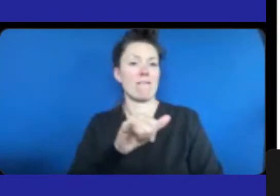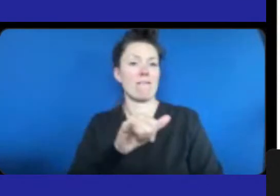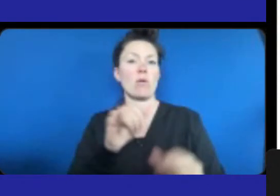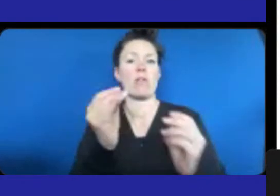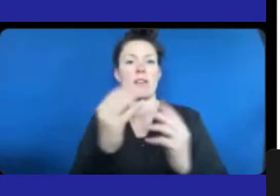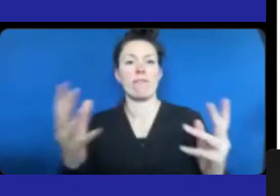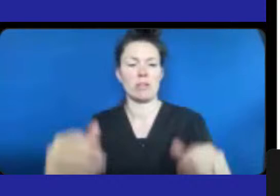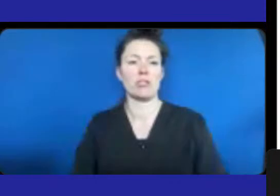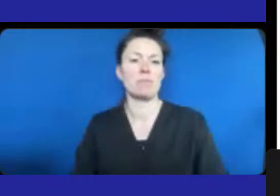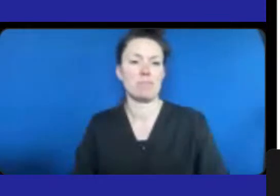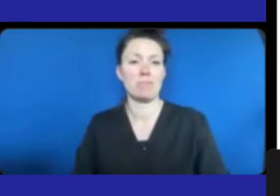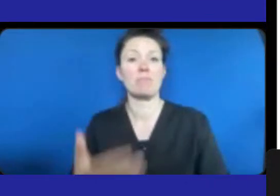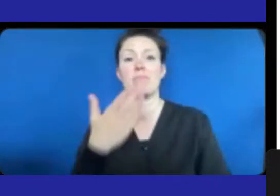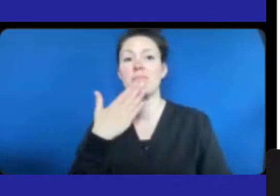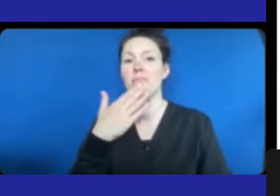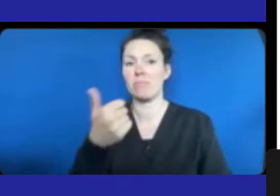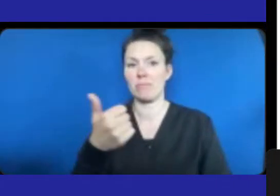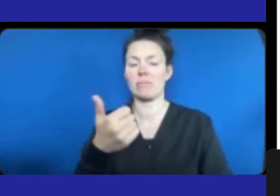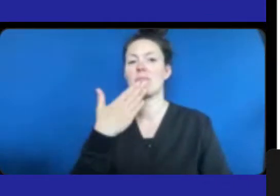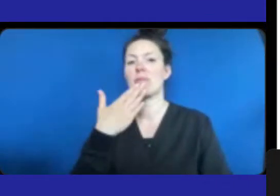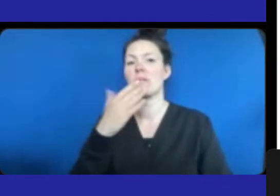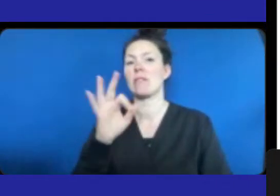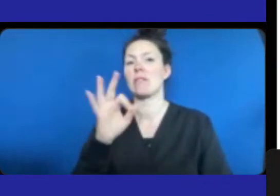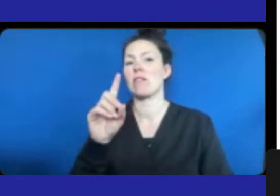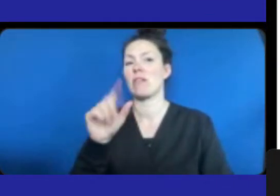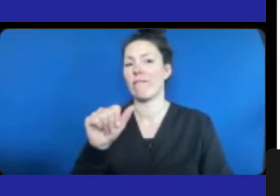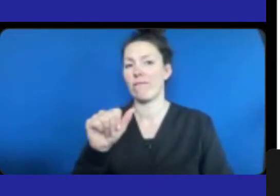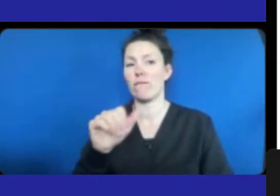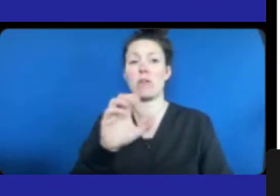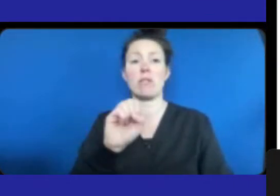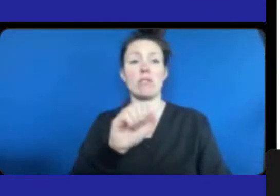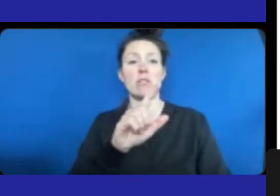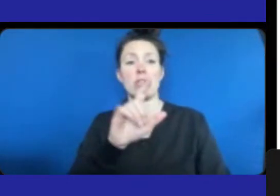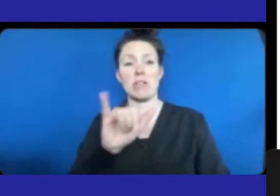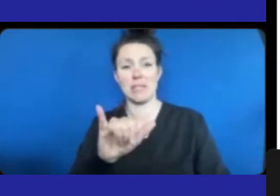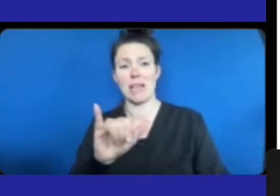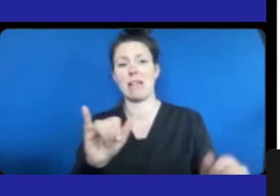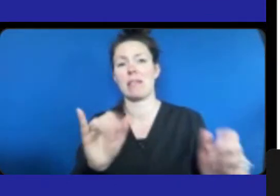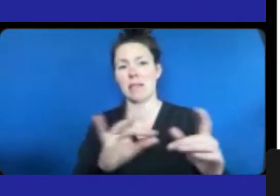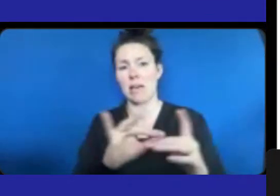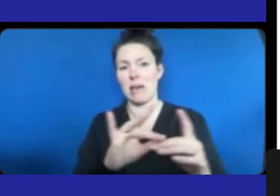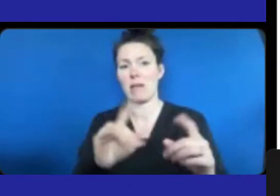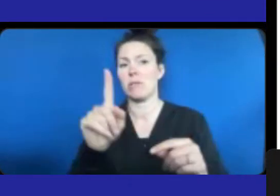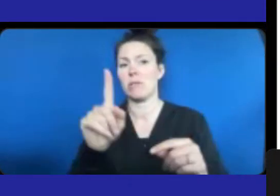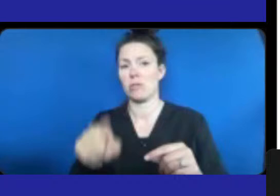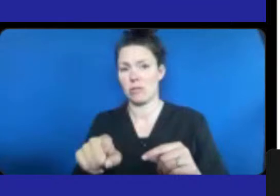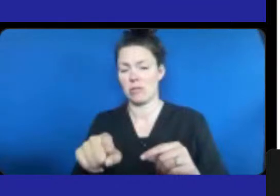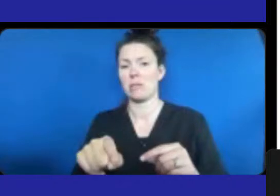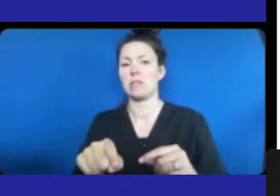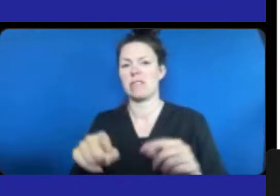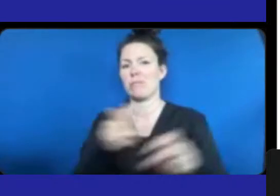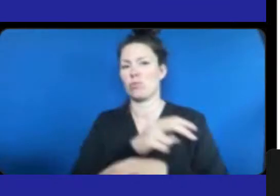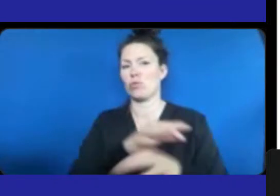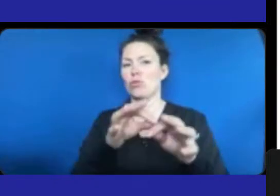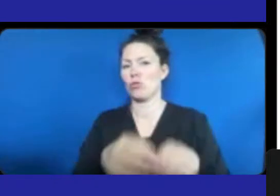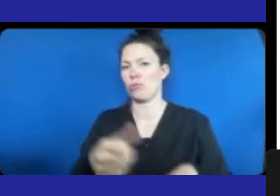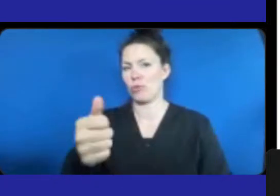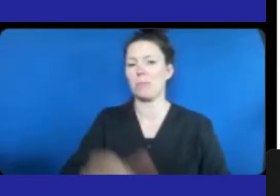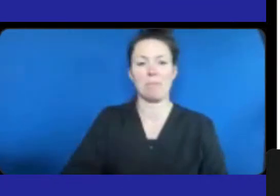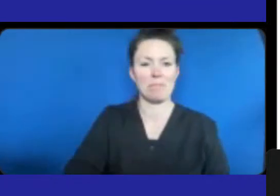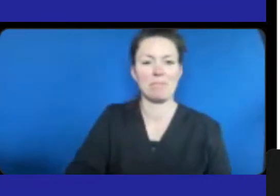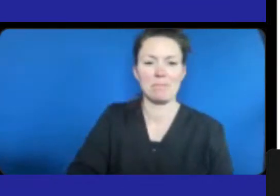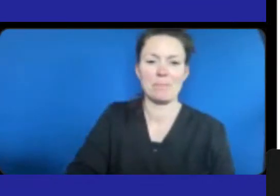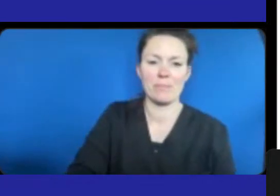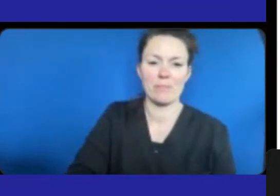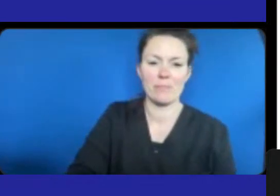context. Very good. Thank you, Frida. Sally, any comments or questions? Yeah, just two things. First,